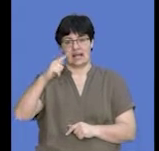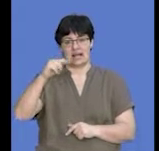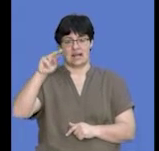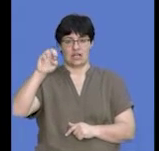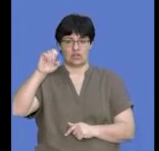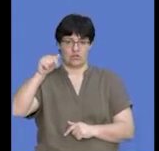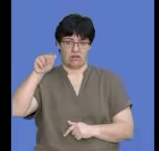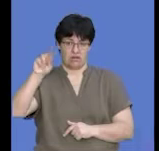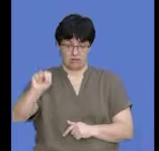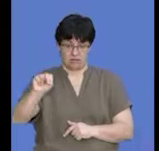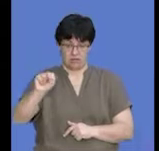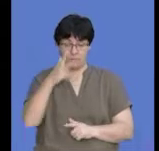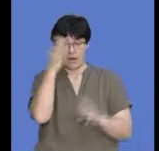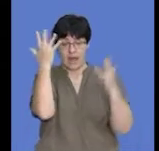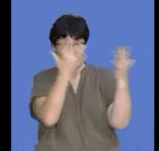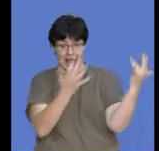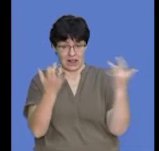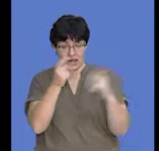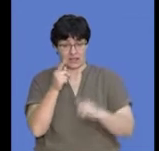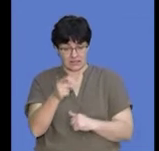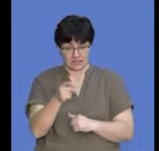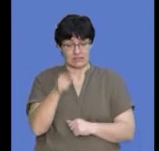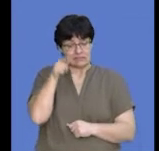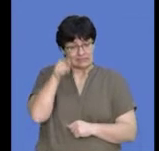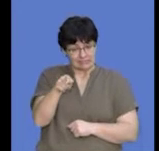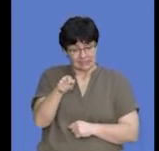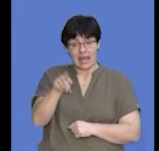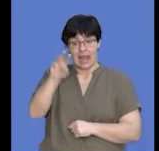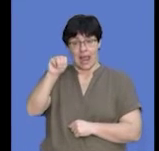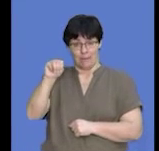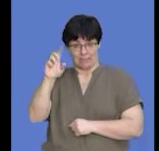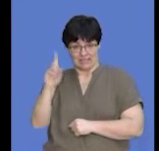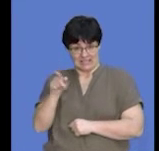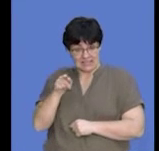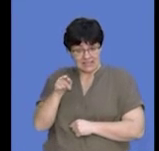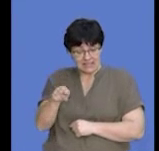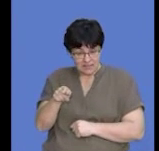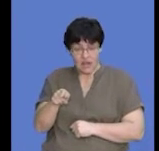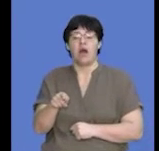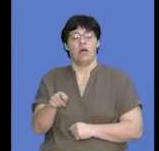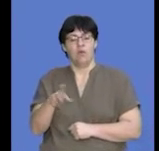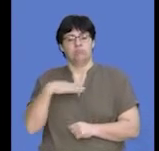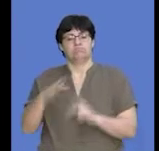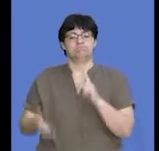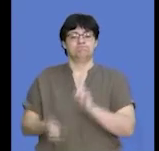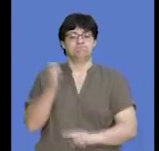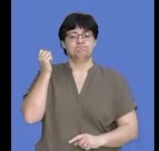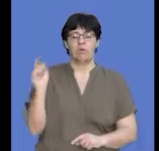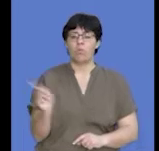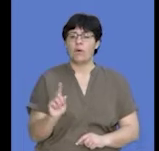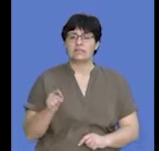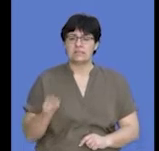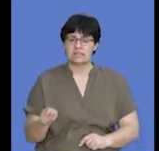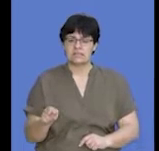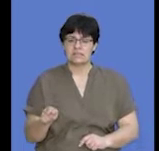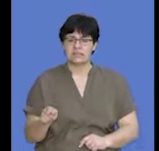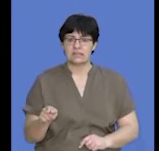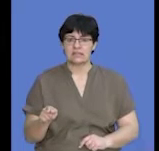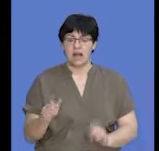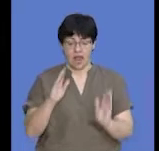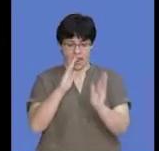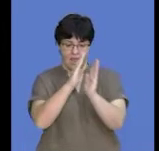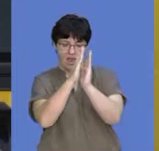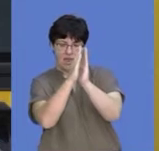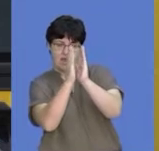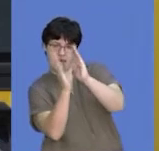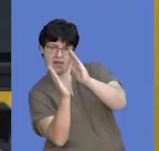So when we're calculating magnetic declination, we are trying to determine how much of an